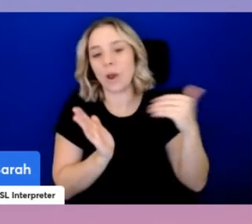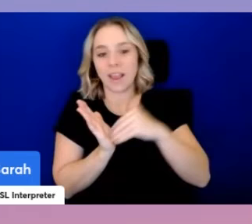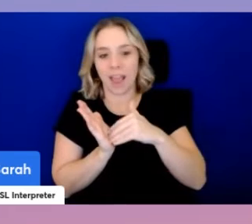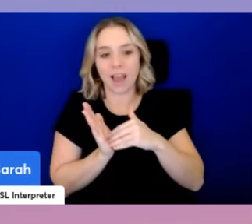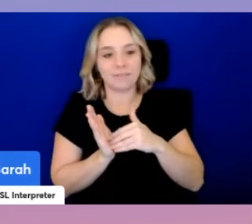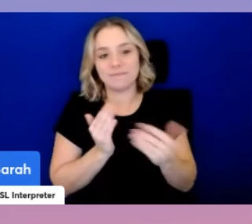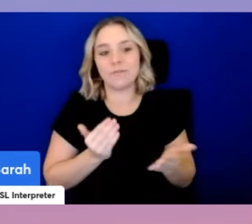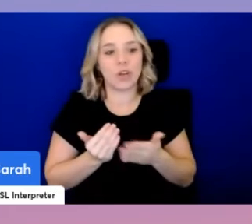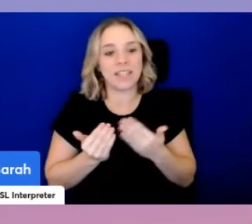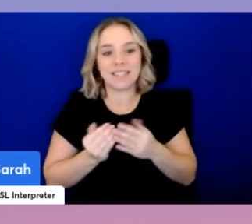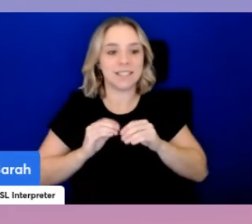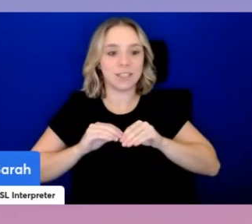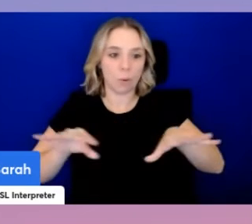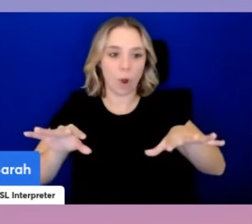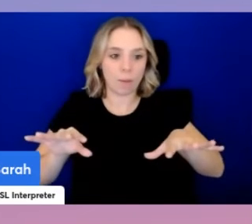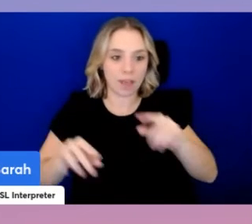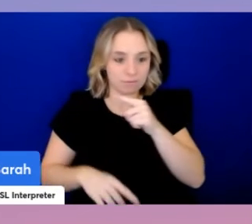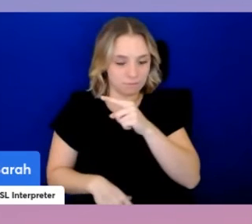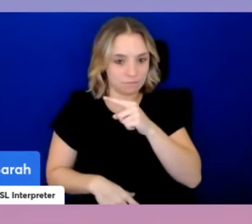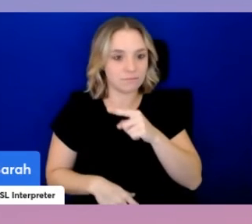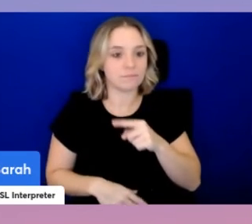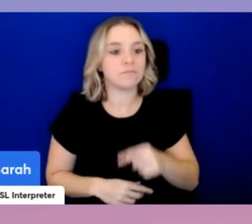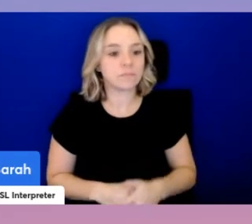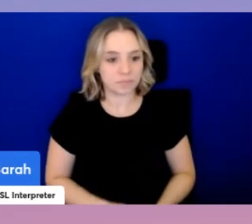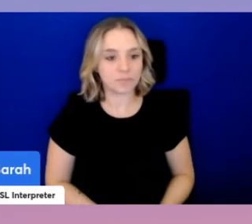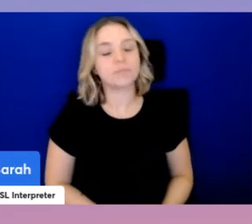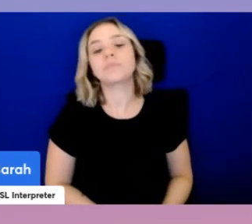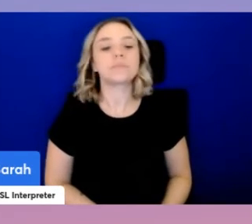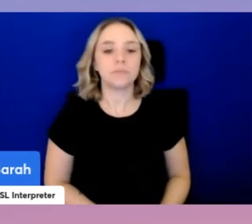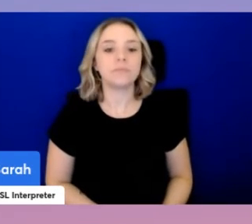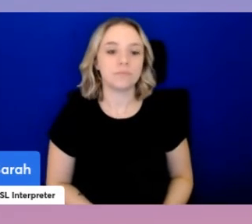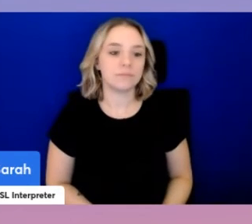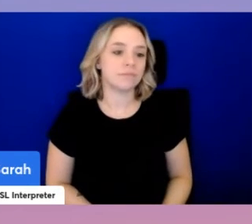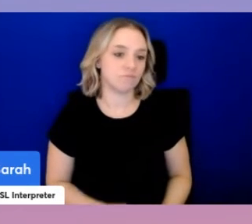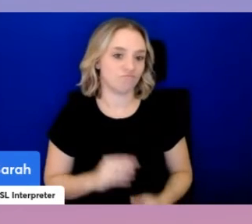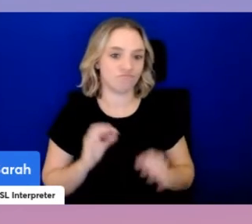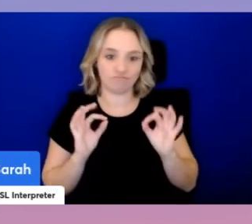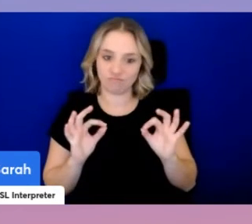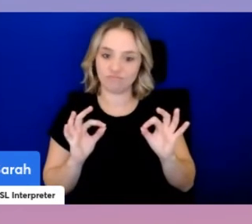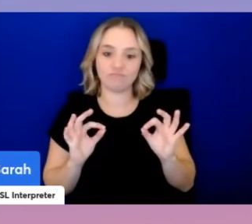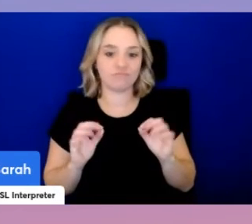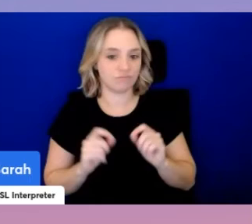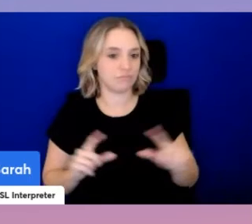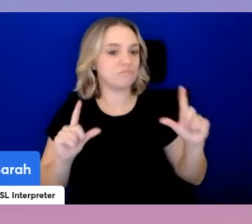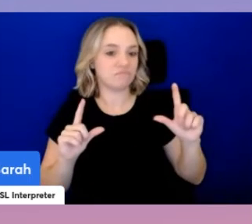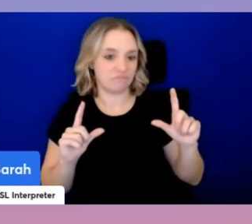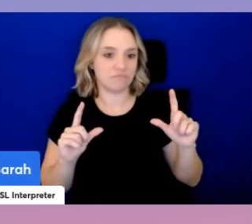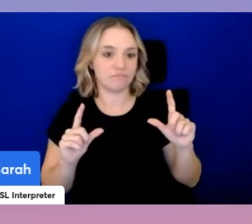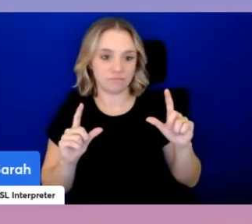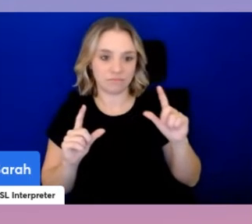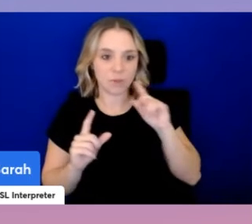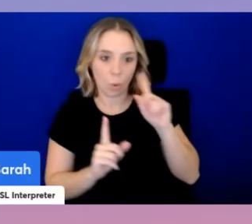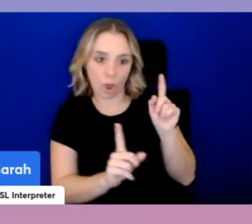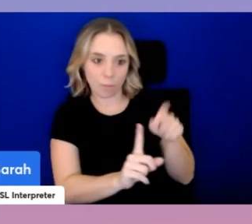deployment. And if I like it, I can just, it's good to me. And I'm going to approve this and then start deploying the Databricks part